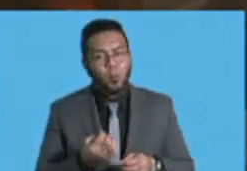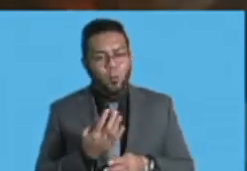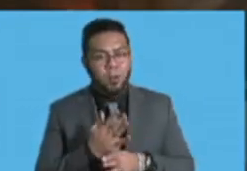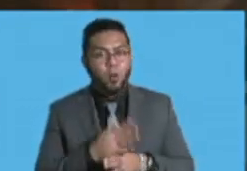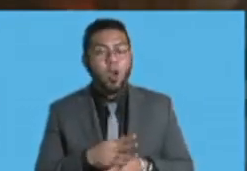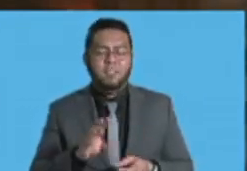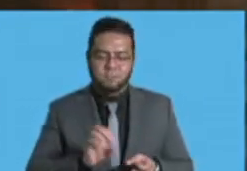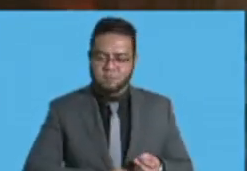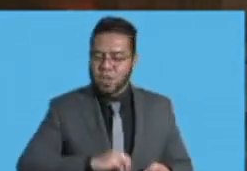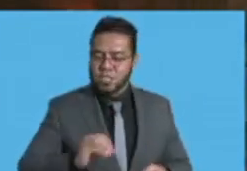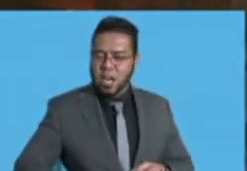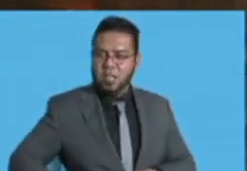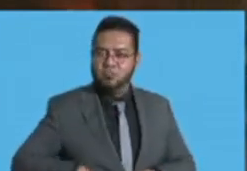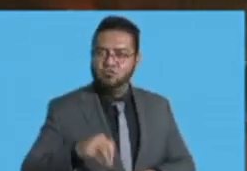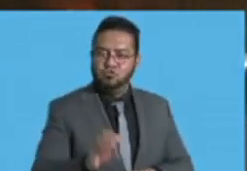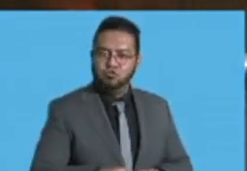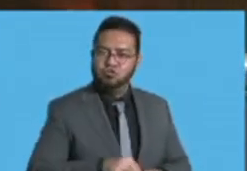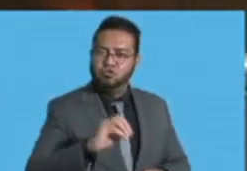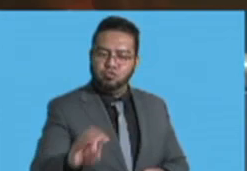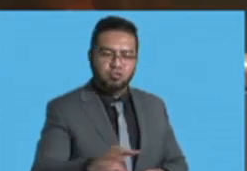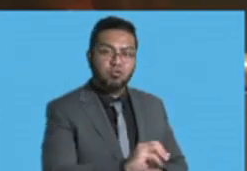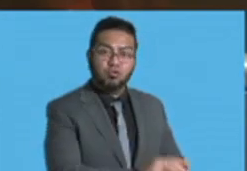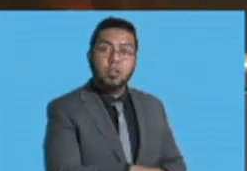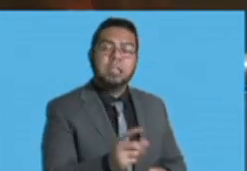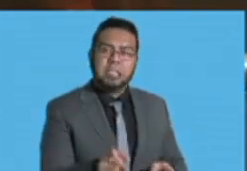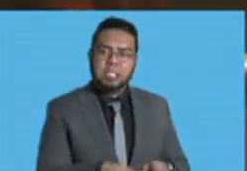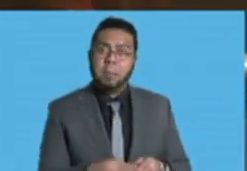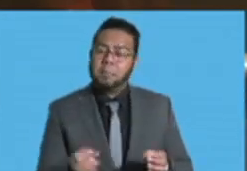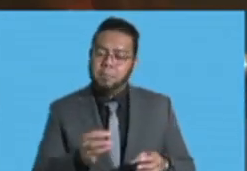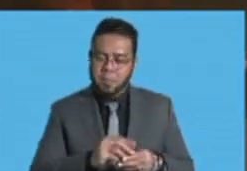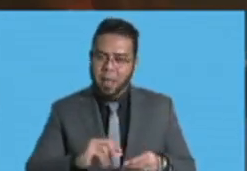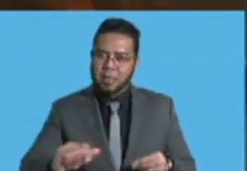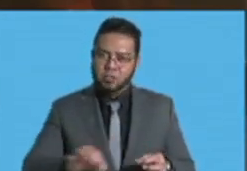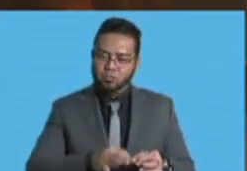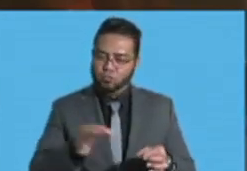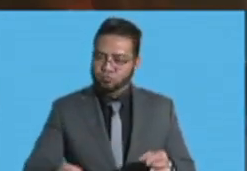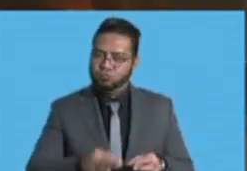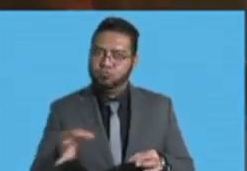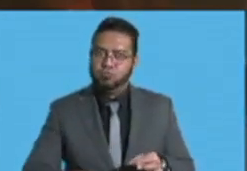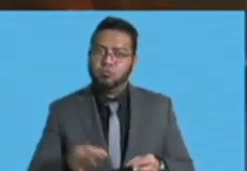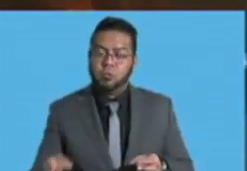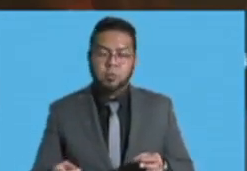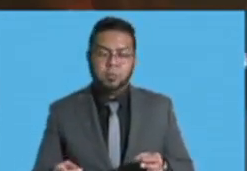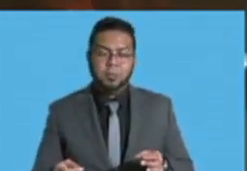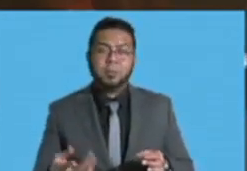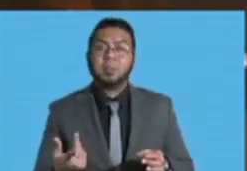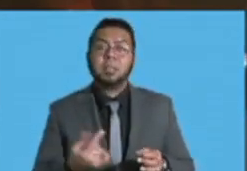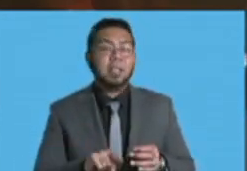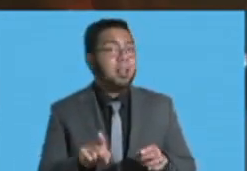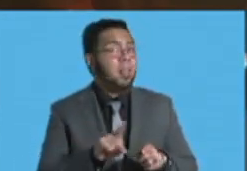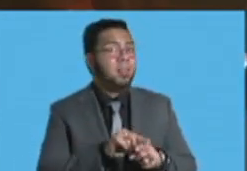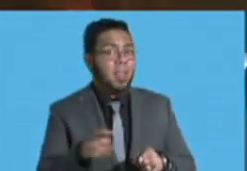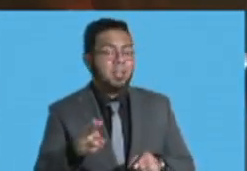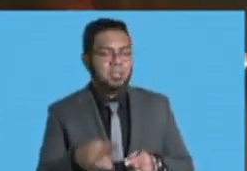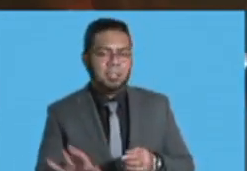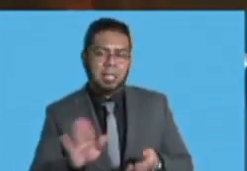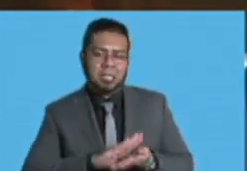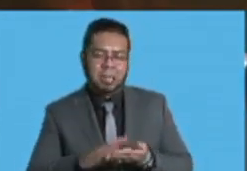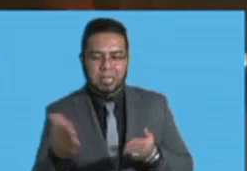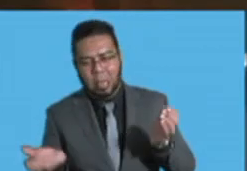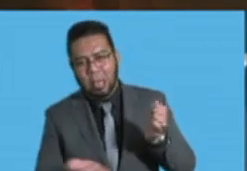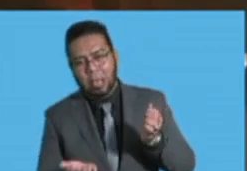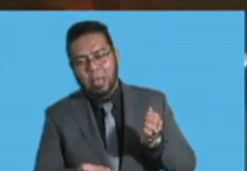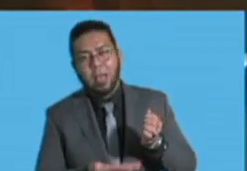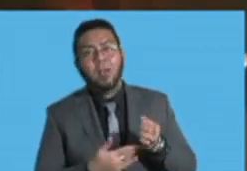fertilizes the soil and plant his crop. But that is not all. He must then keep the crop free of weeds and